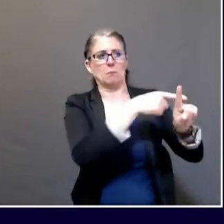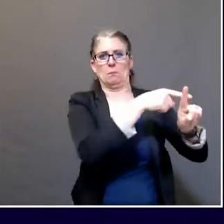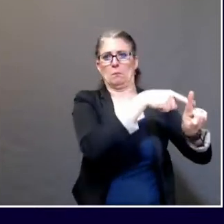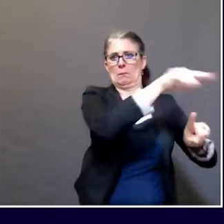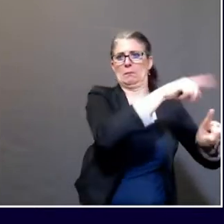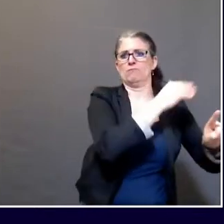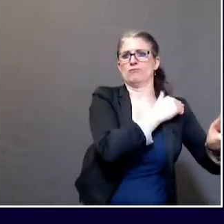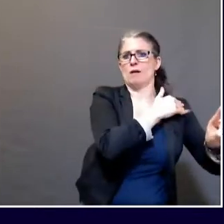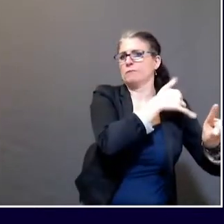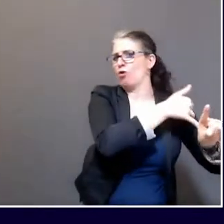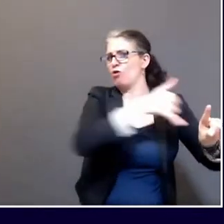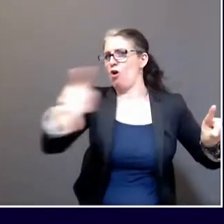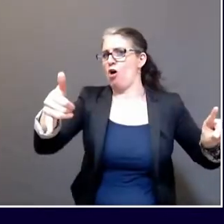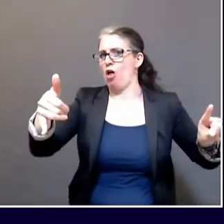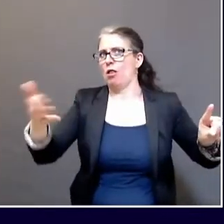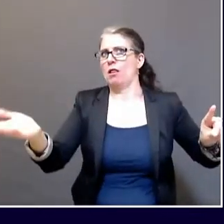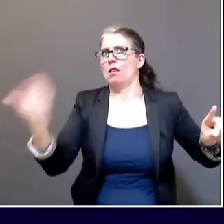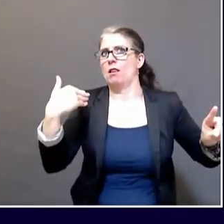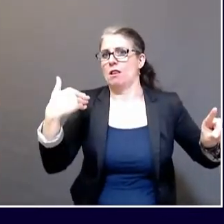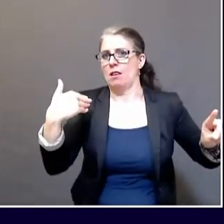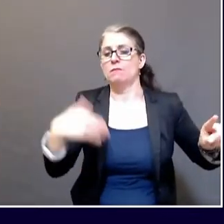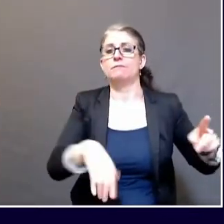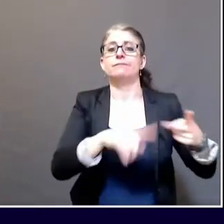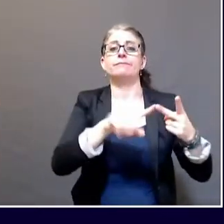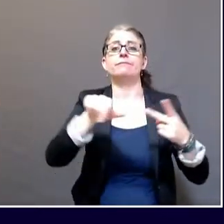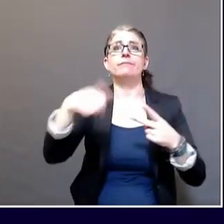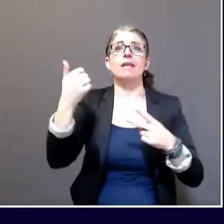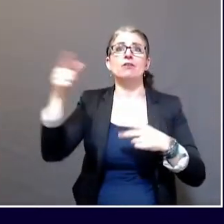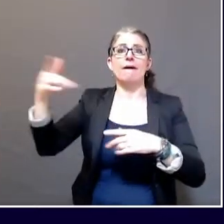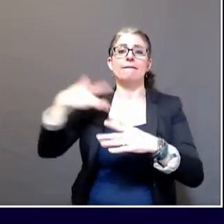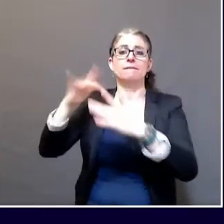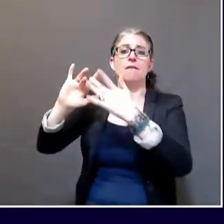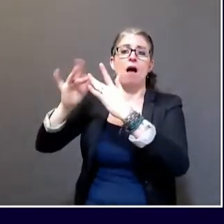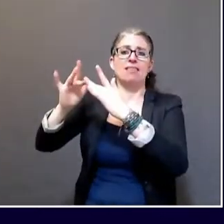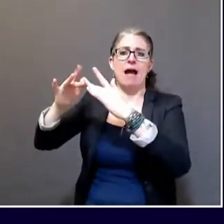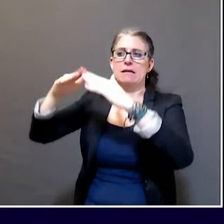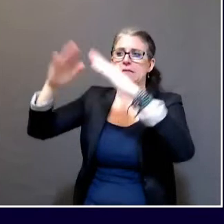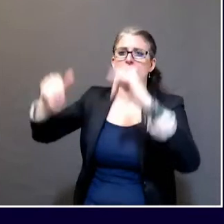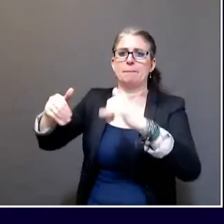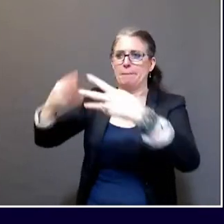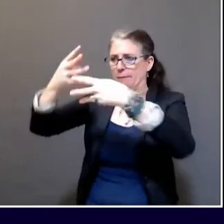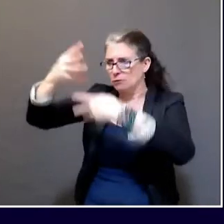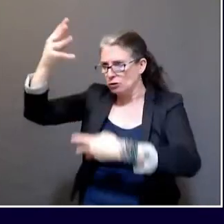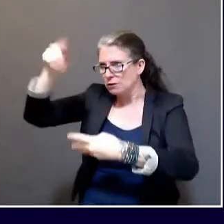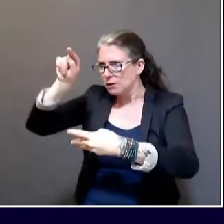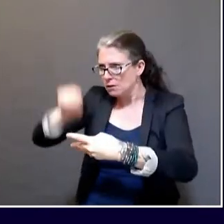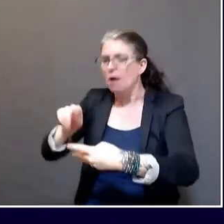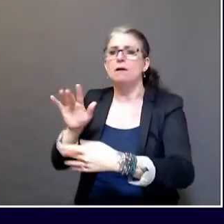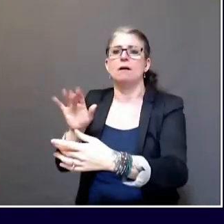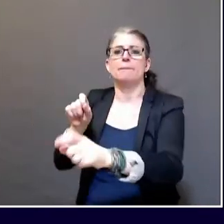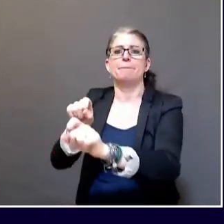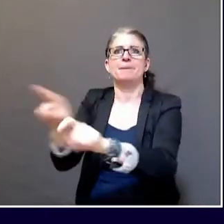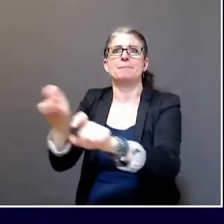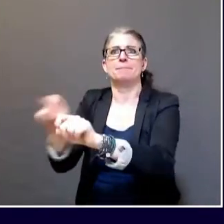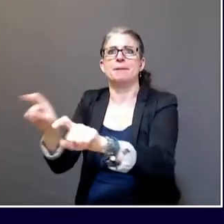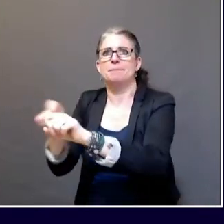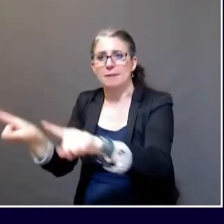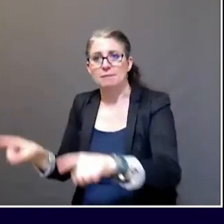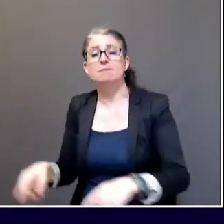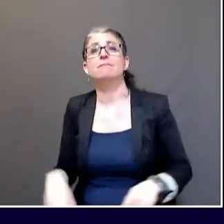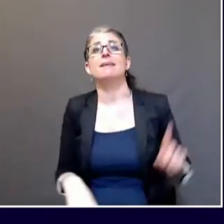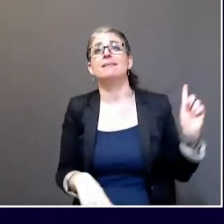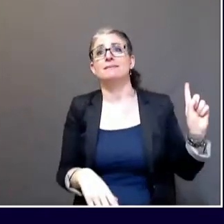phone numbers as well as websites where people can go. And over time, especially as our supply increases, we're going to be working with